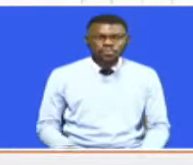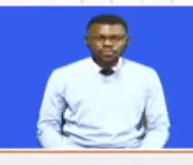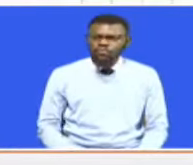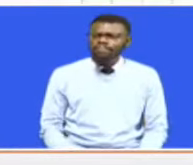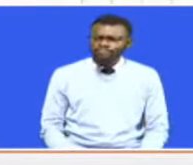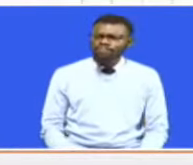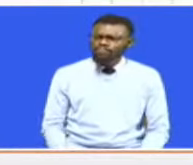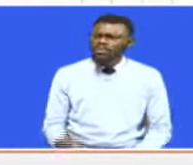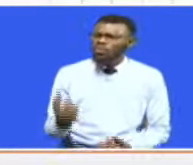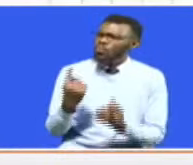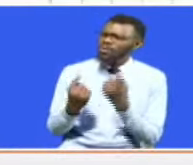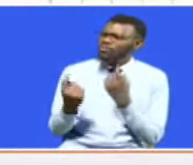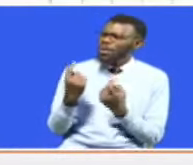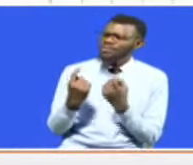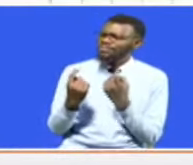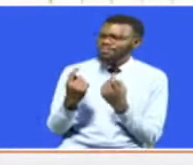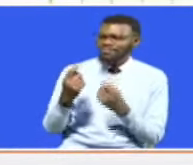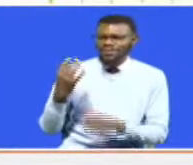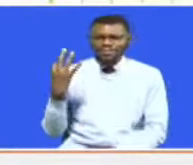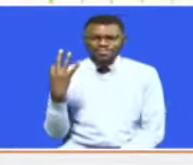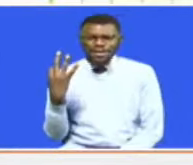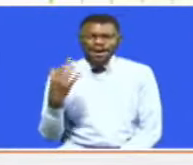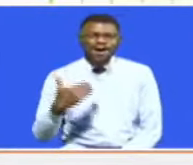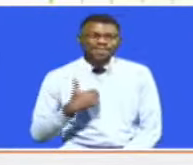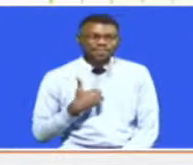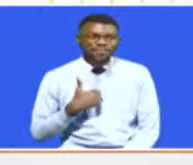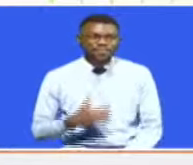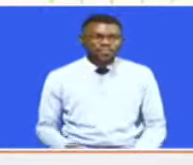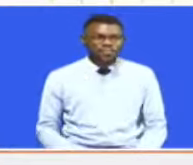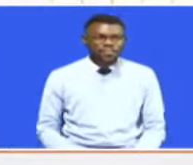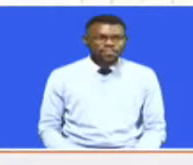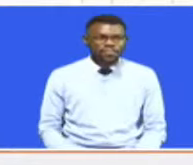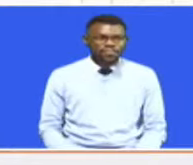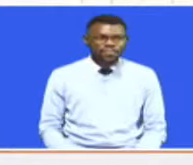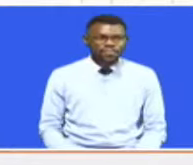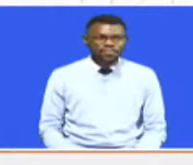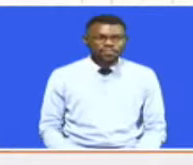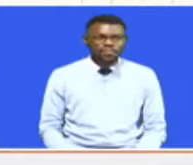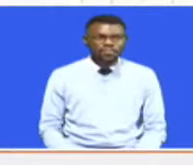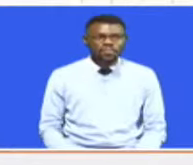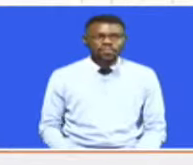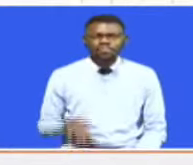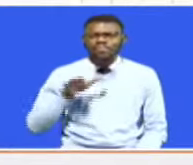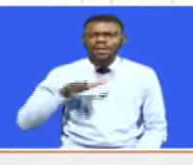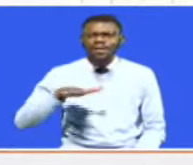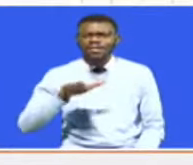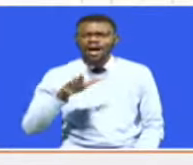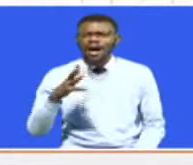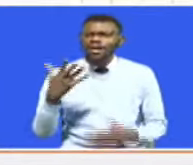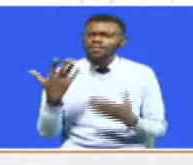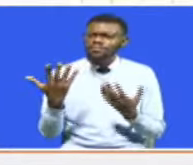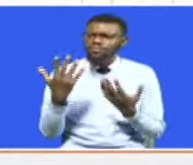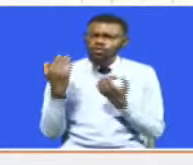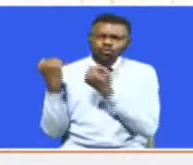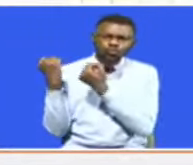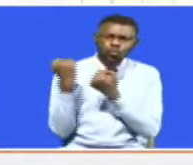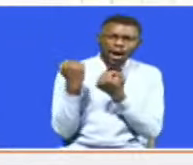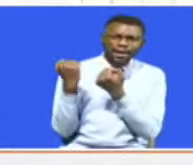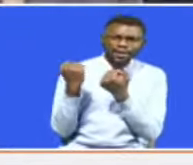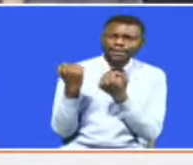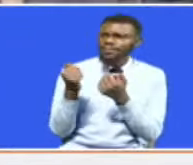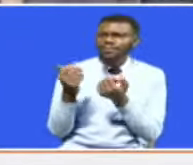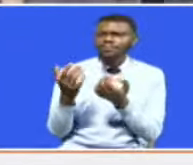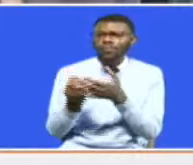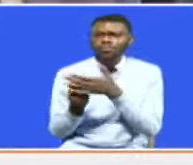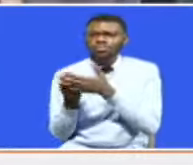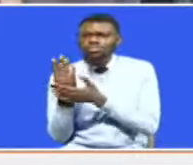we can ask ourselves three questions. What happened to the vibrant sugar growing regions, for example?